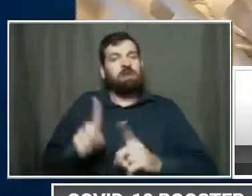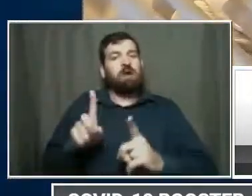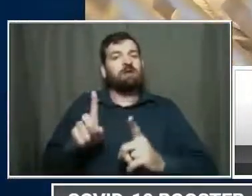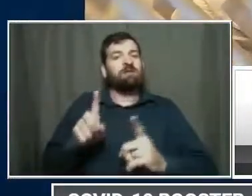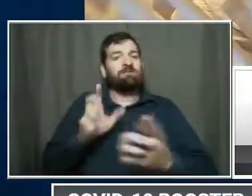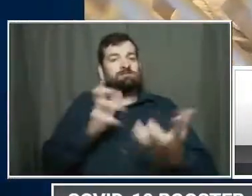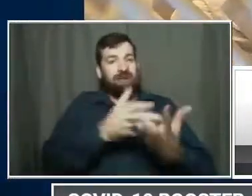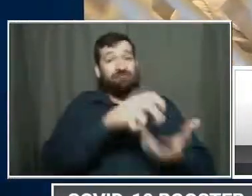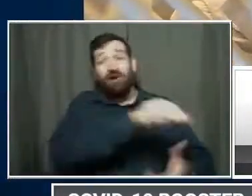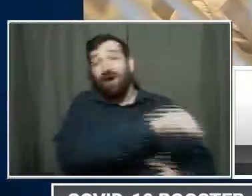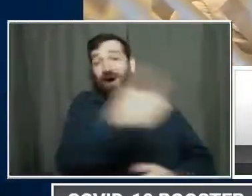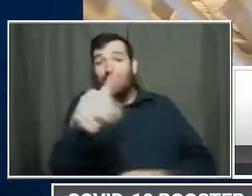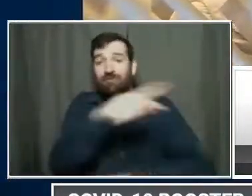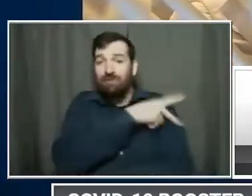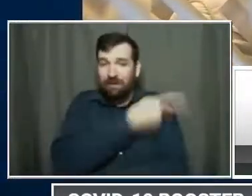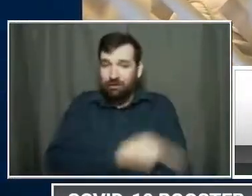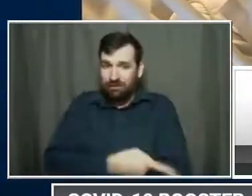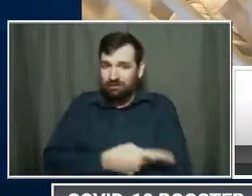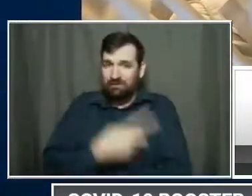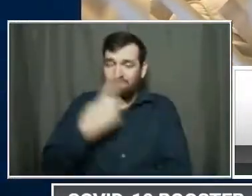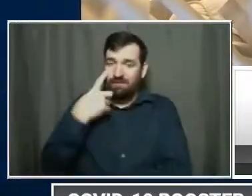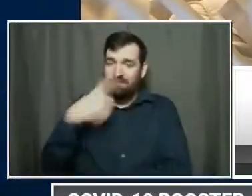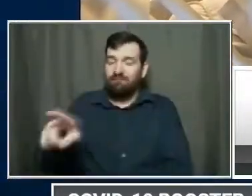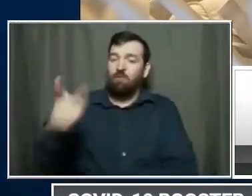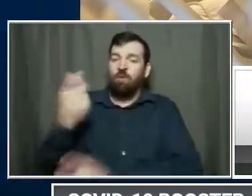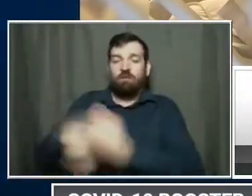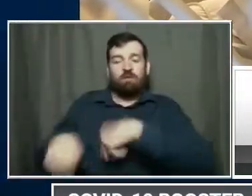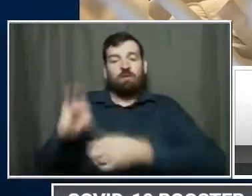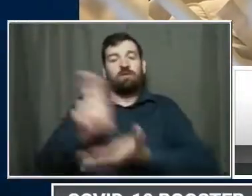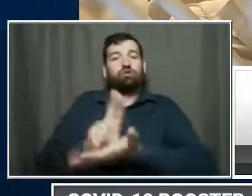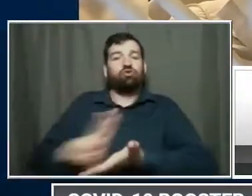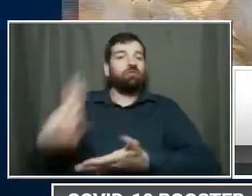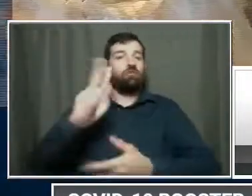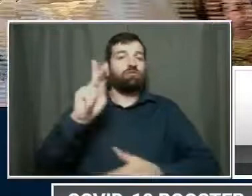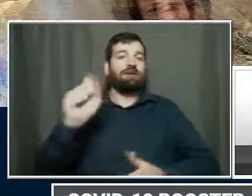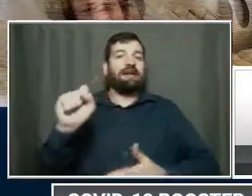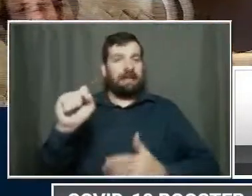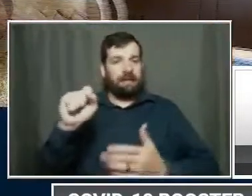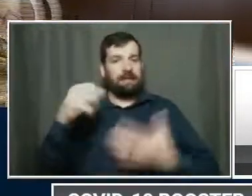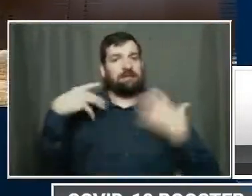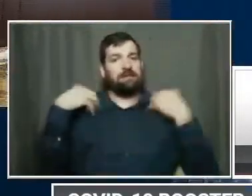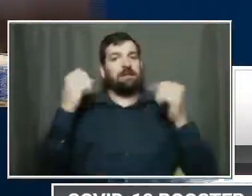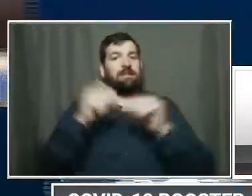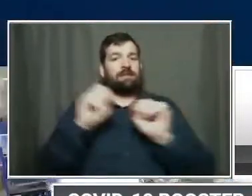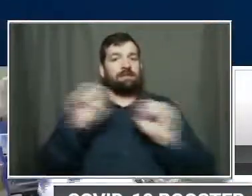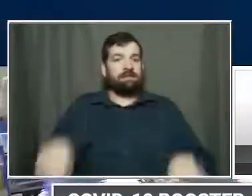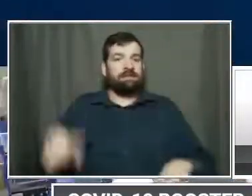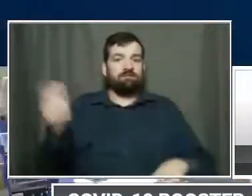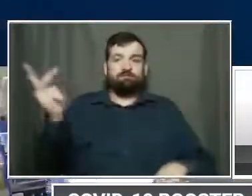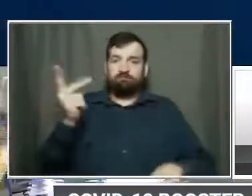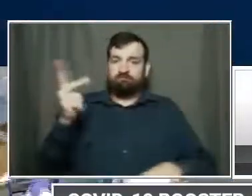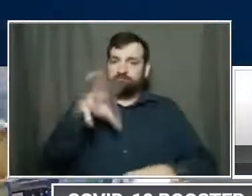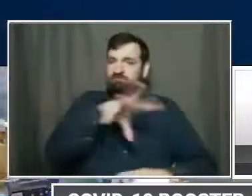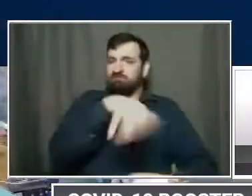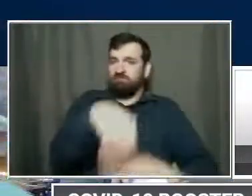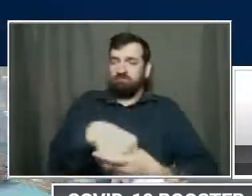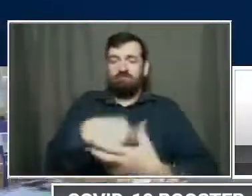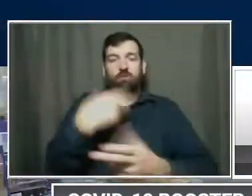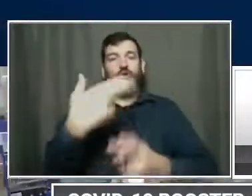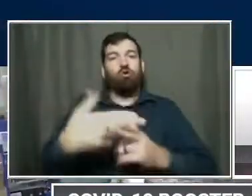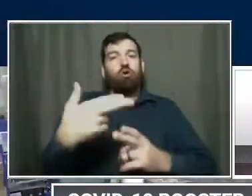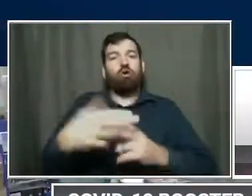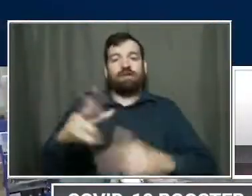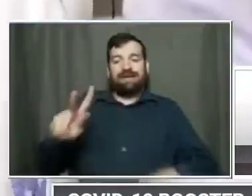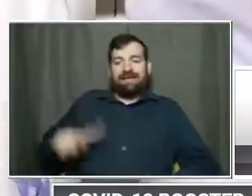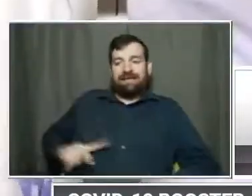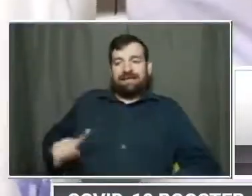at the Center for Transplantation at the University of Kansas Health System. They became part of what's called a kidney exchange. I